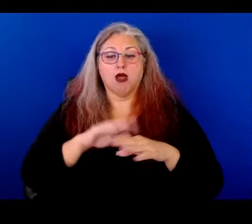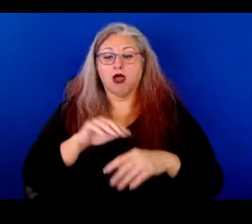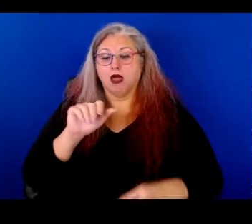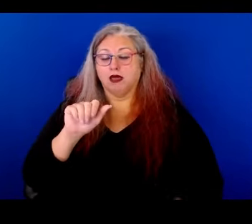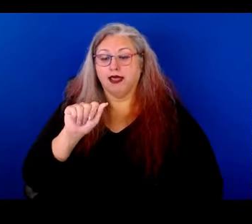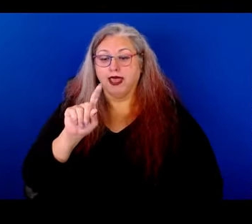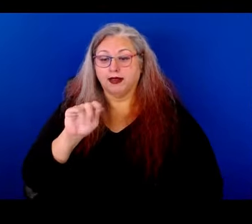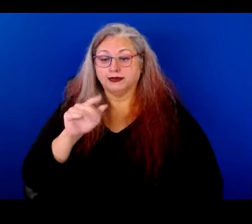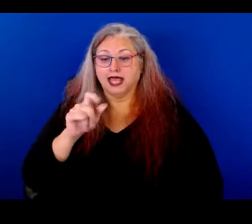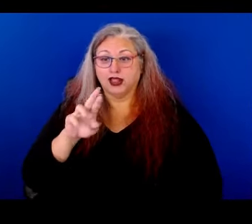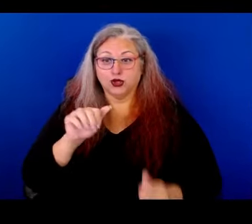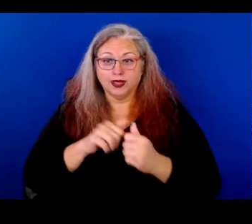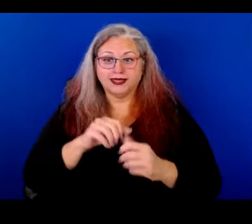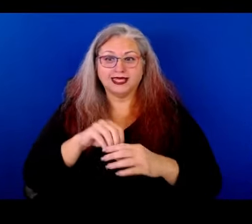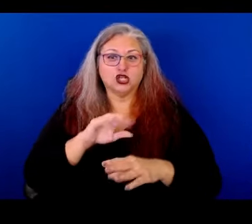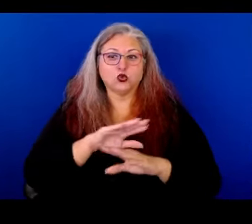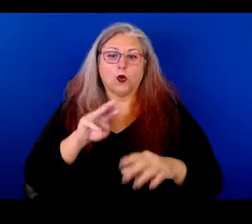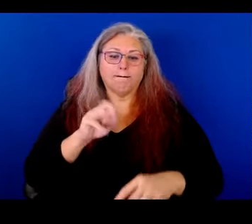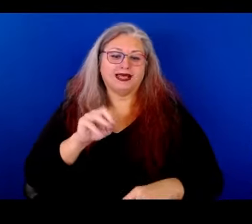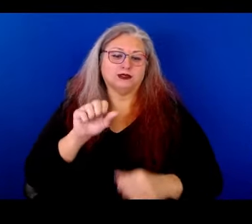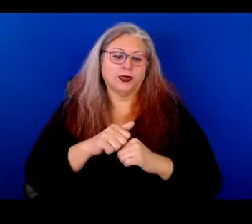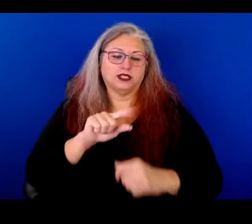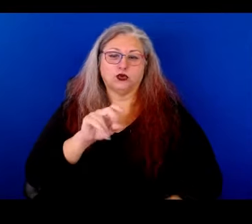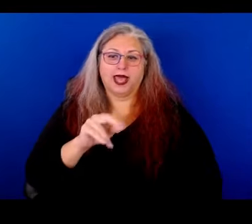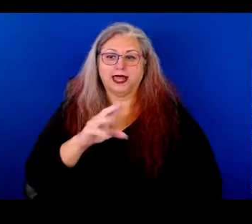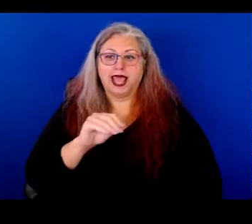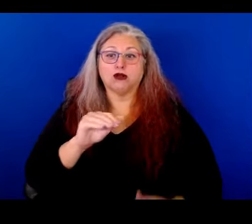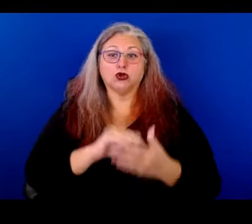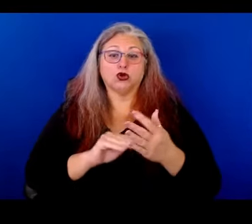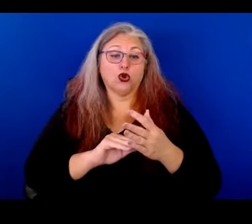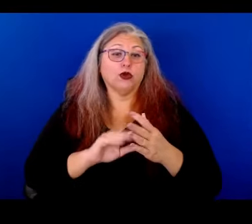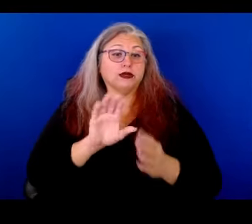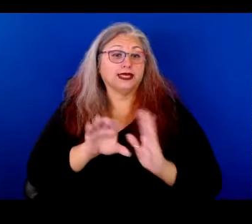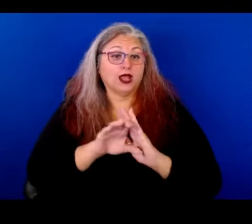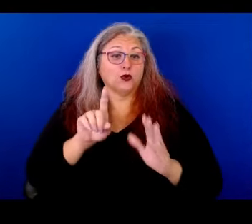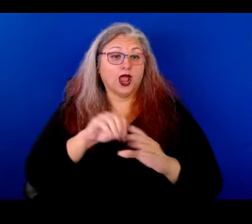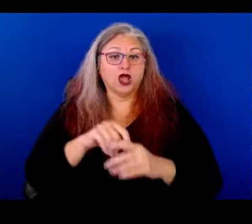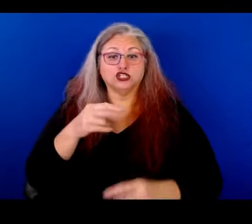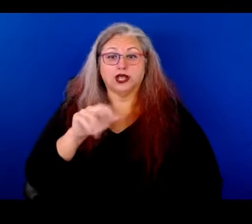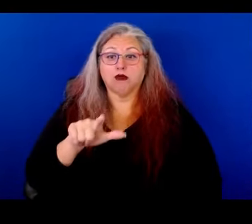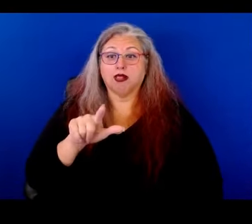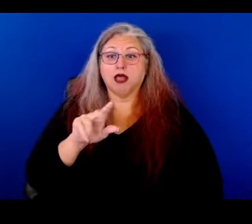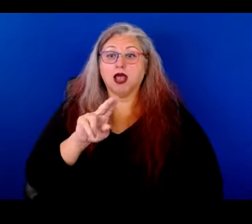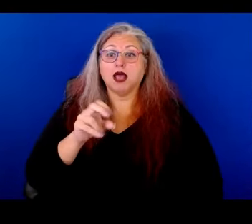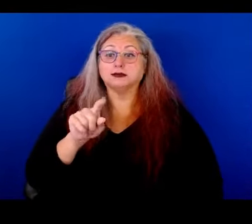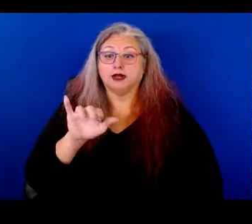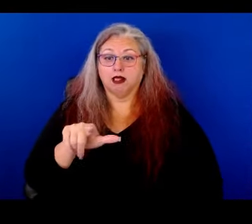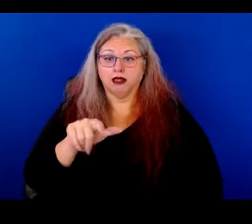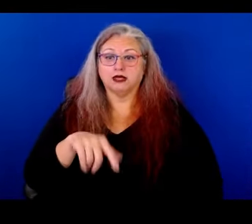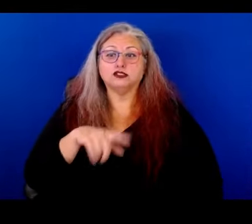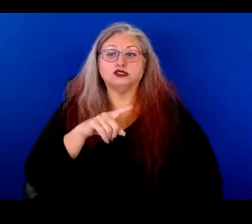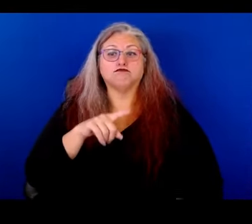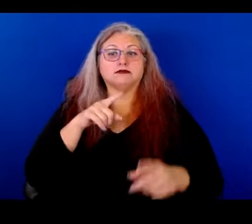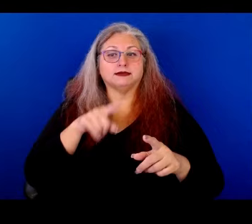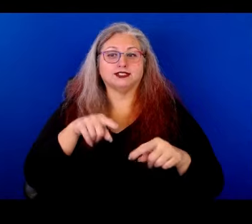alongside Adam Sandler in You Don't Mess with Zohan and is a recurring character on General Hospital. Maysoon